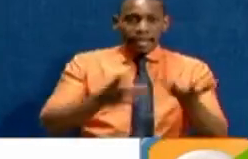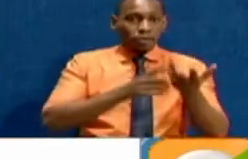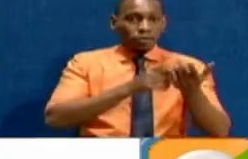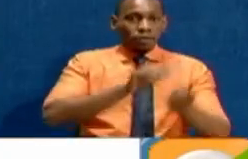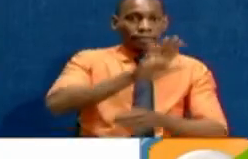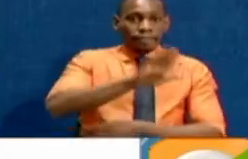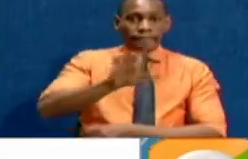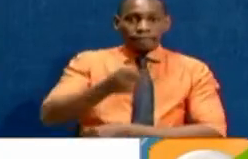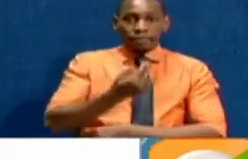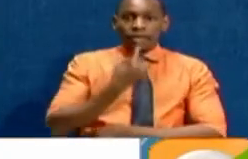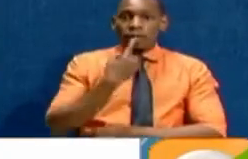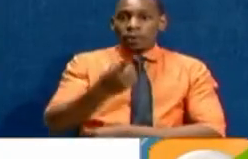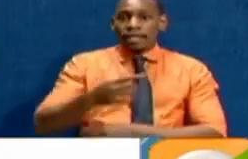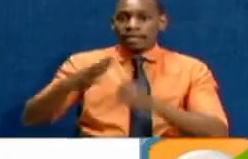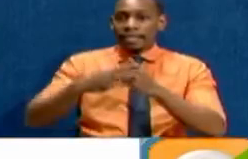to